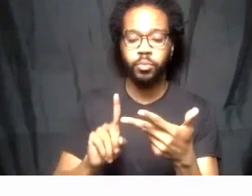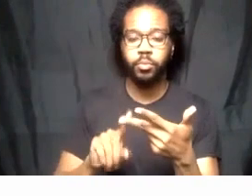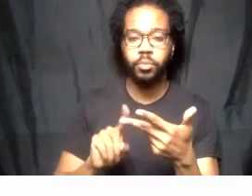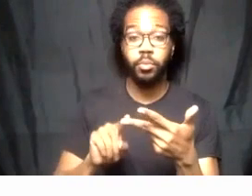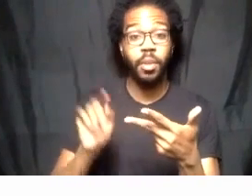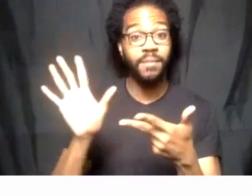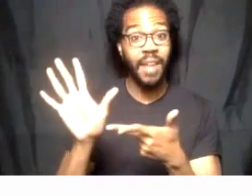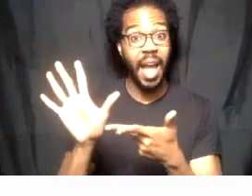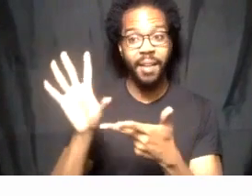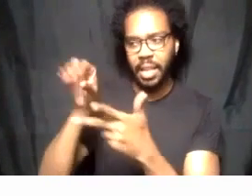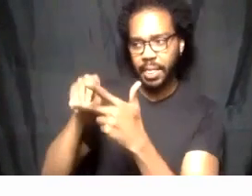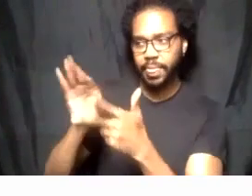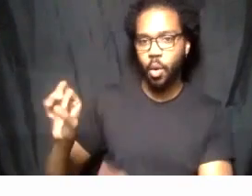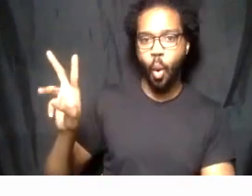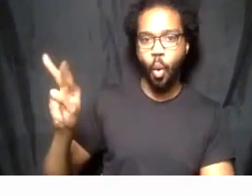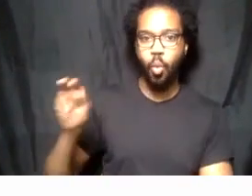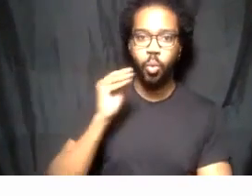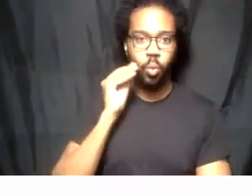own homes,